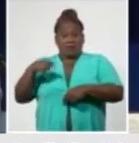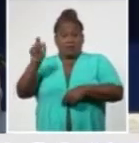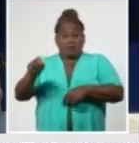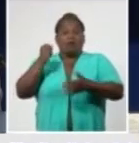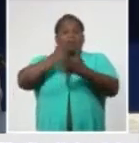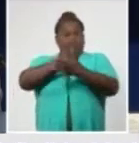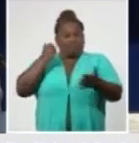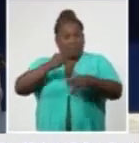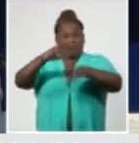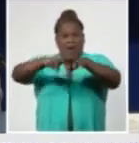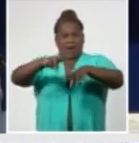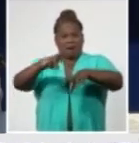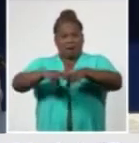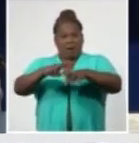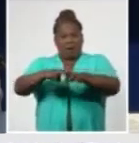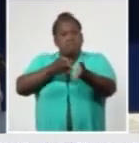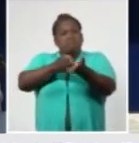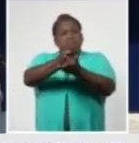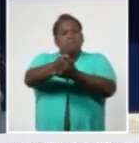97.2%.